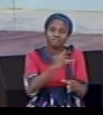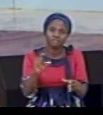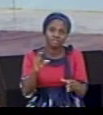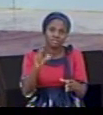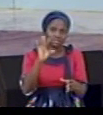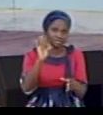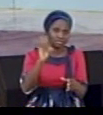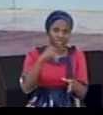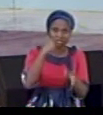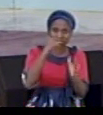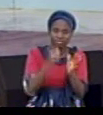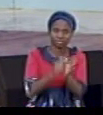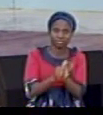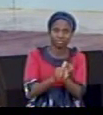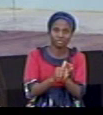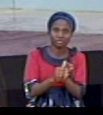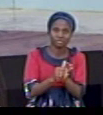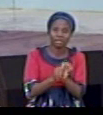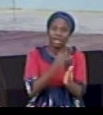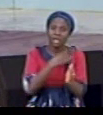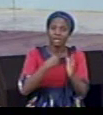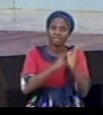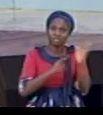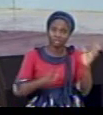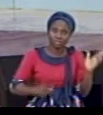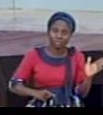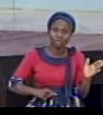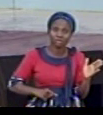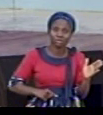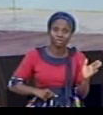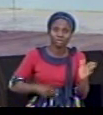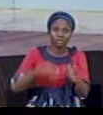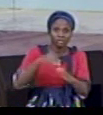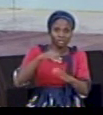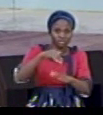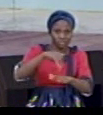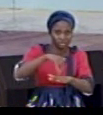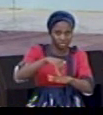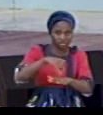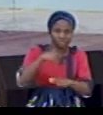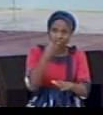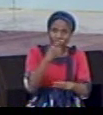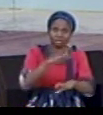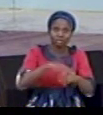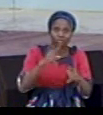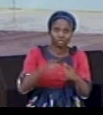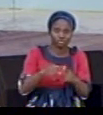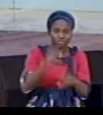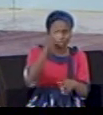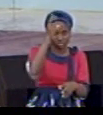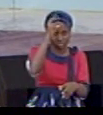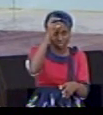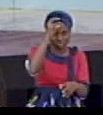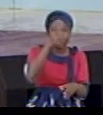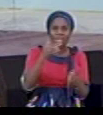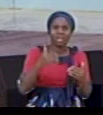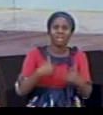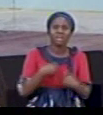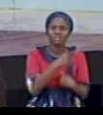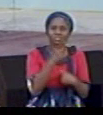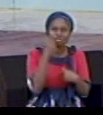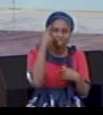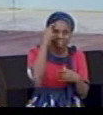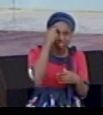says, and the Lord said unto Satan, hast thou